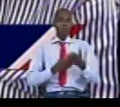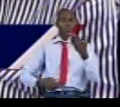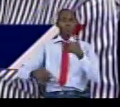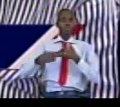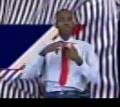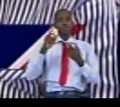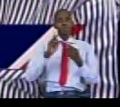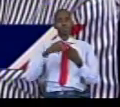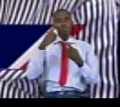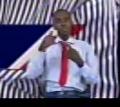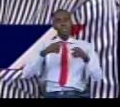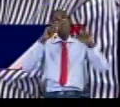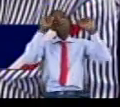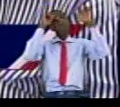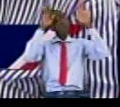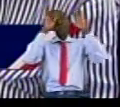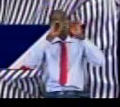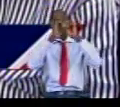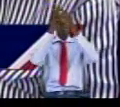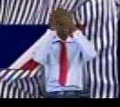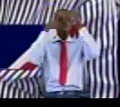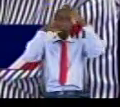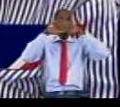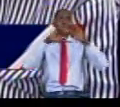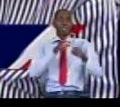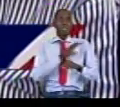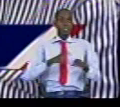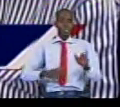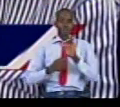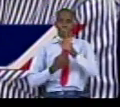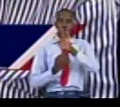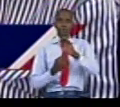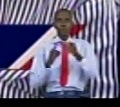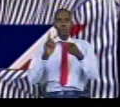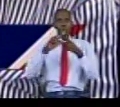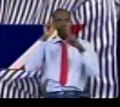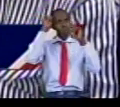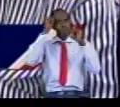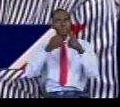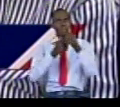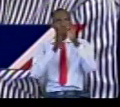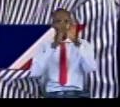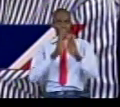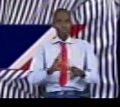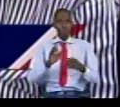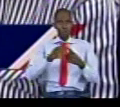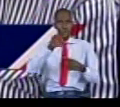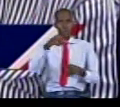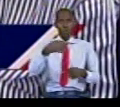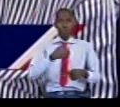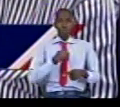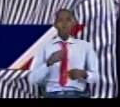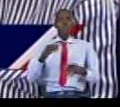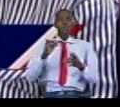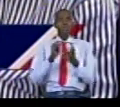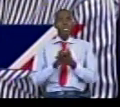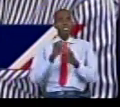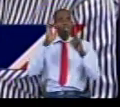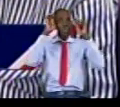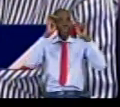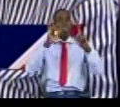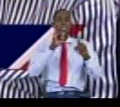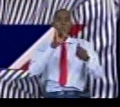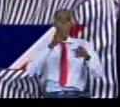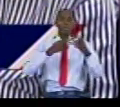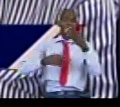heaven. He reveals to disciples, and it's revealing to you and revealing to me, that he's returning to the Father in heaven.